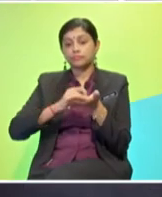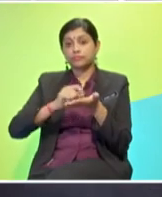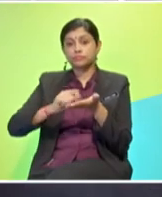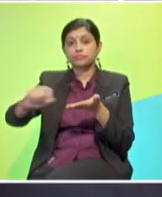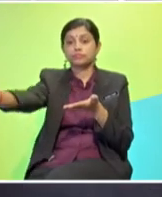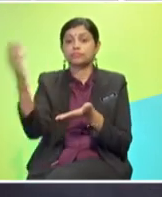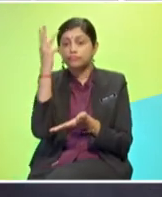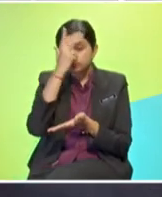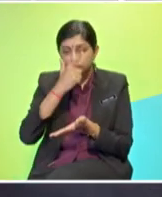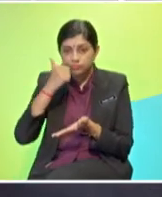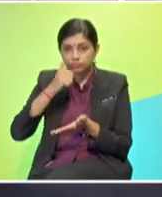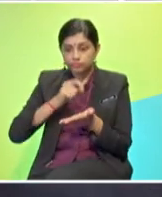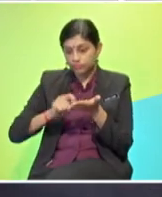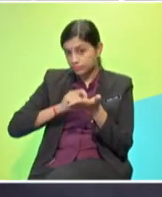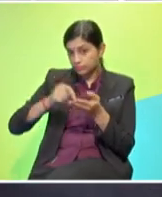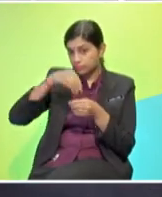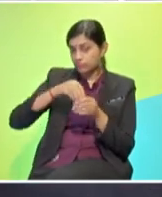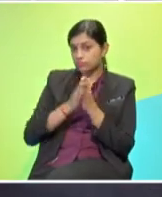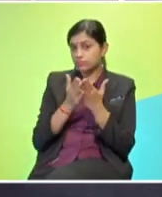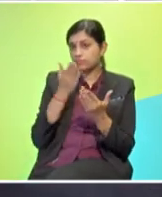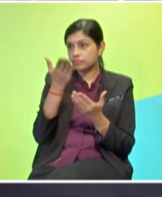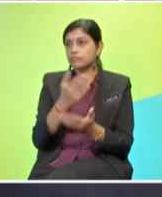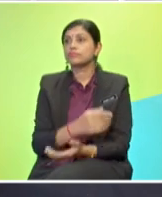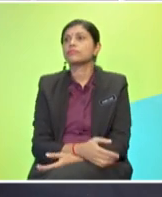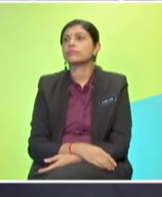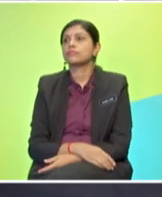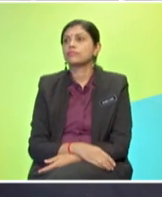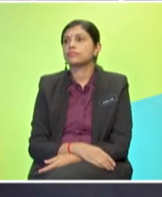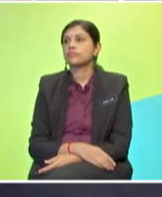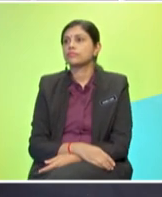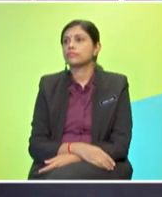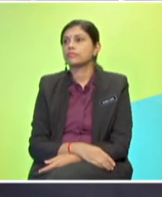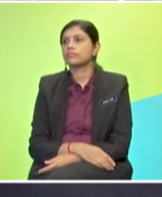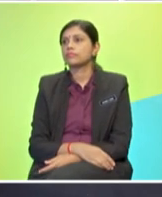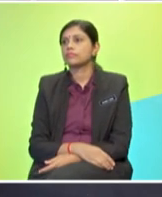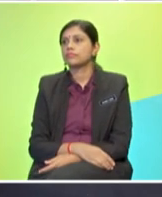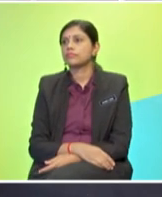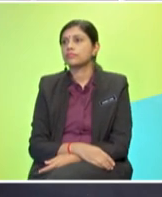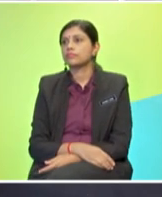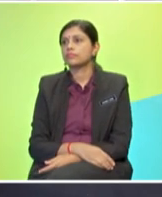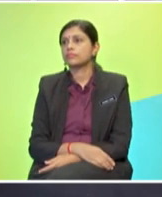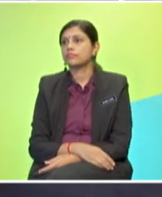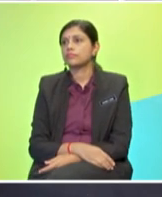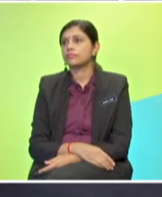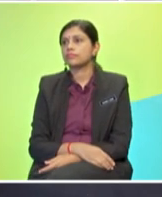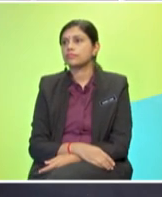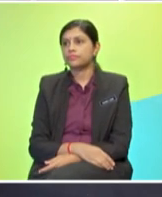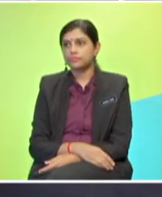reading? Okay, so allow me, teacher. So, okay, I will try. Friends, please watch. R